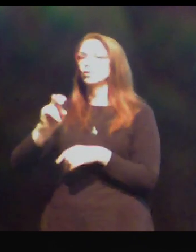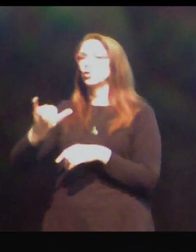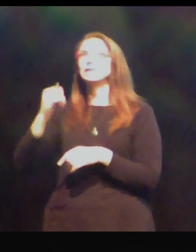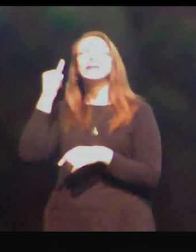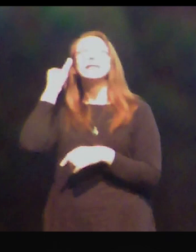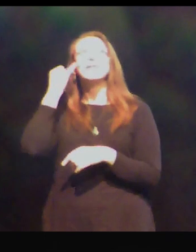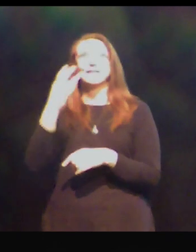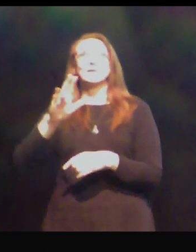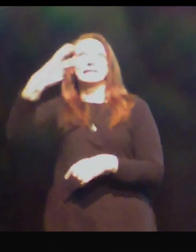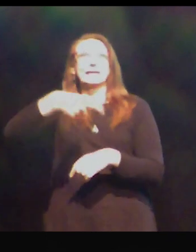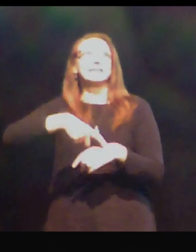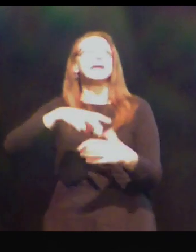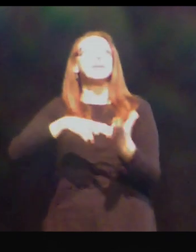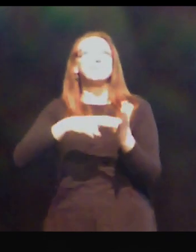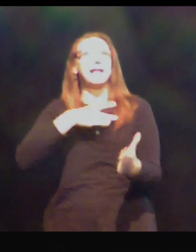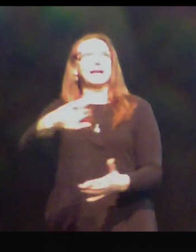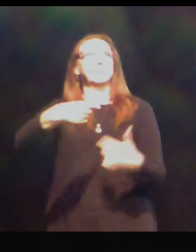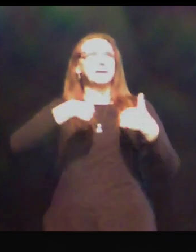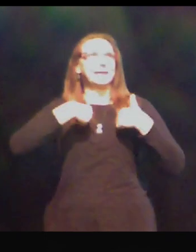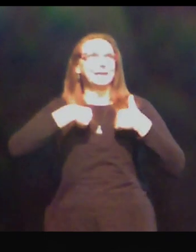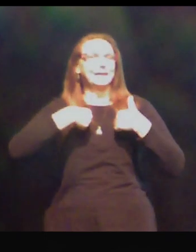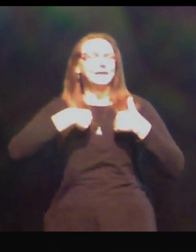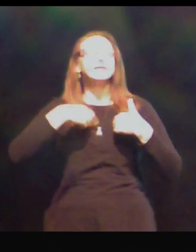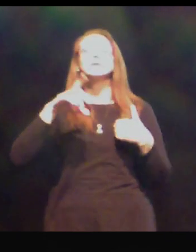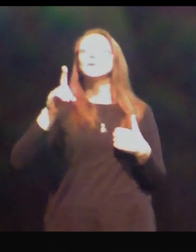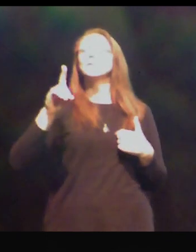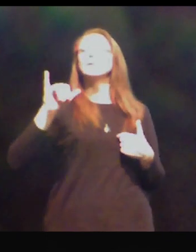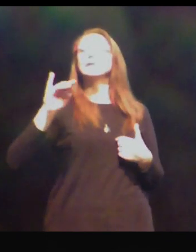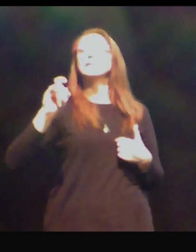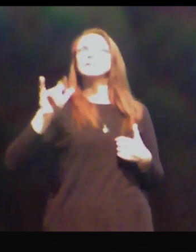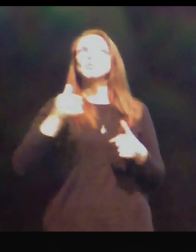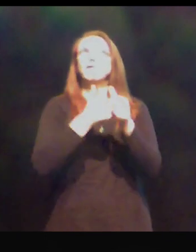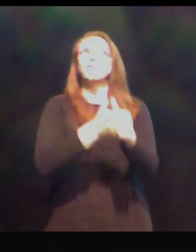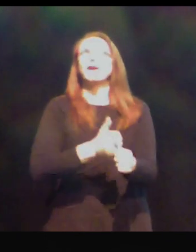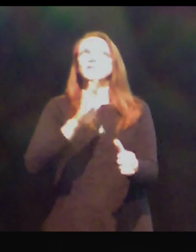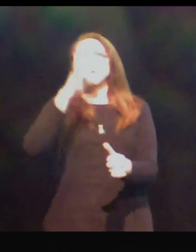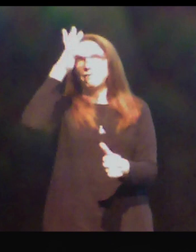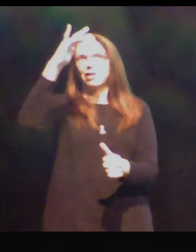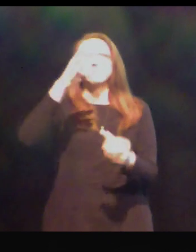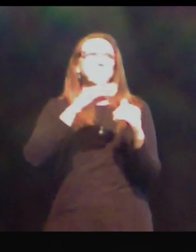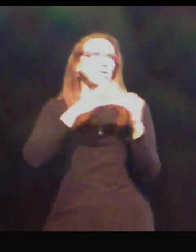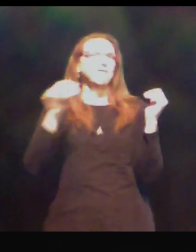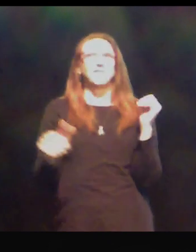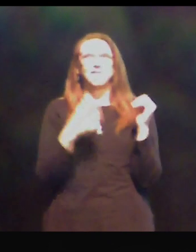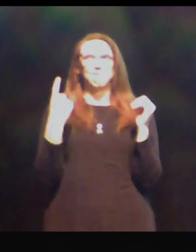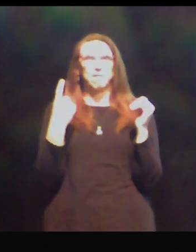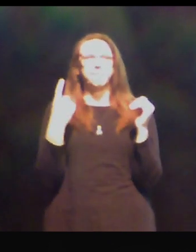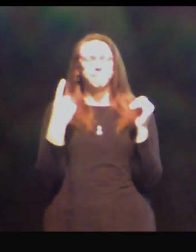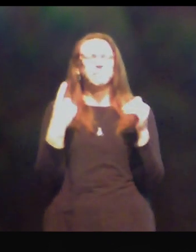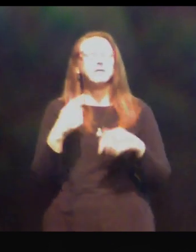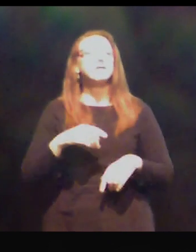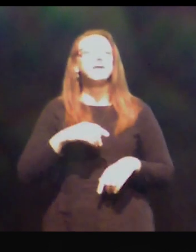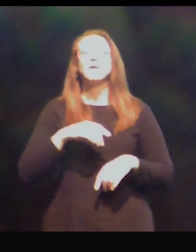they're here a second time, they must like me. So Dimitri, I think, follows that philosophy more than anybody. So